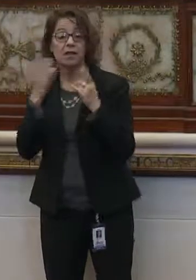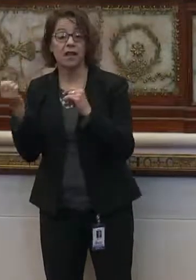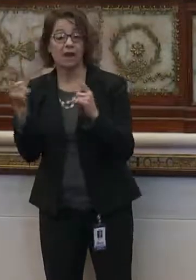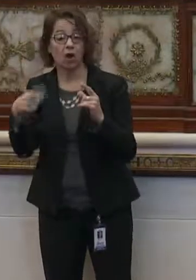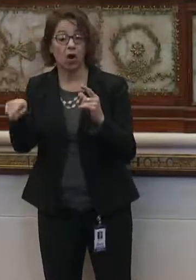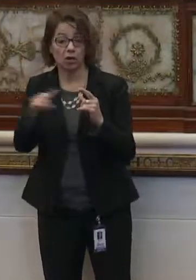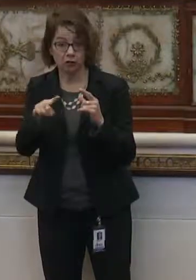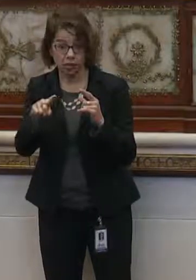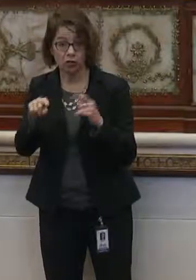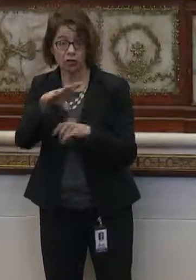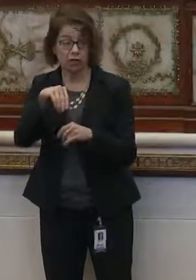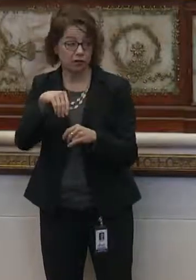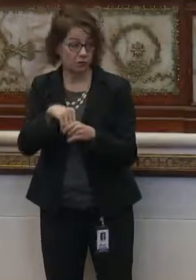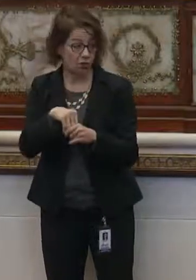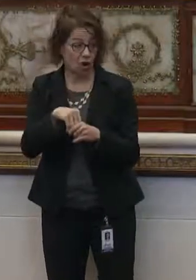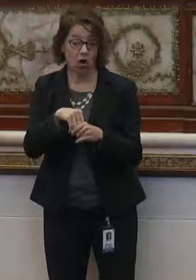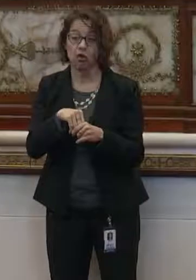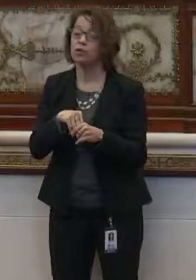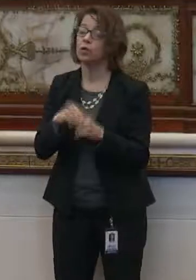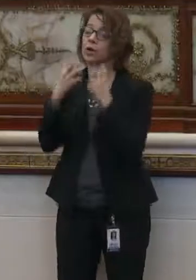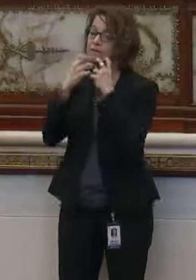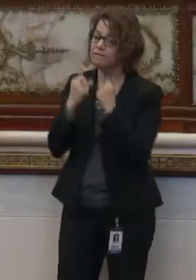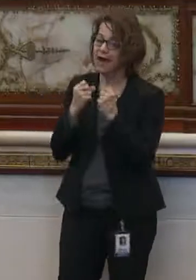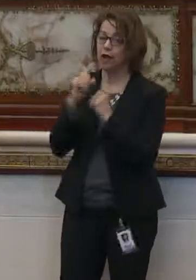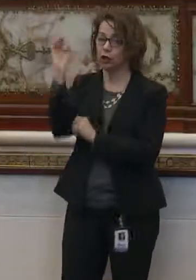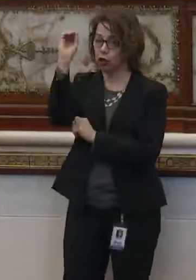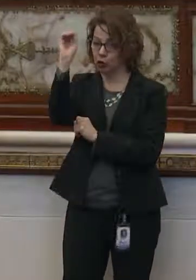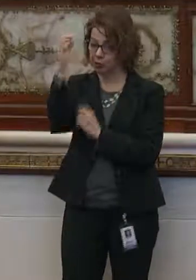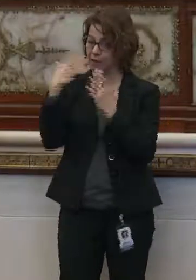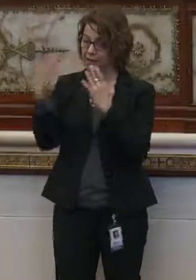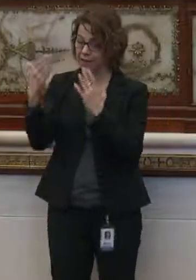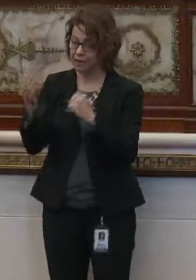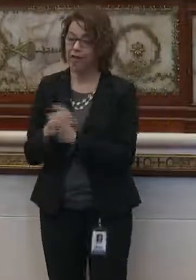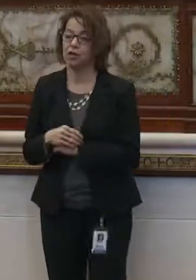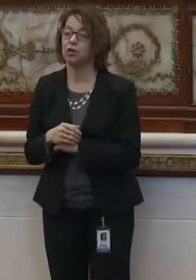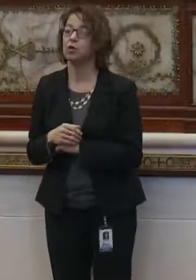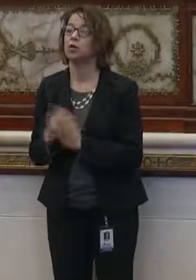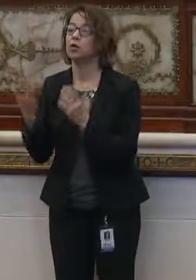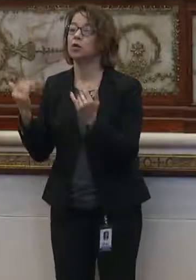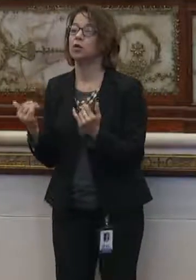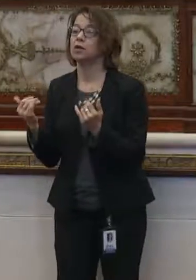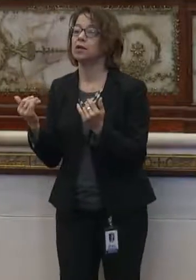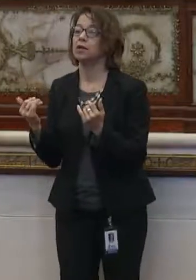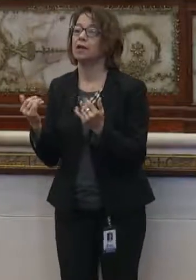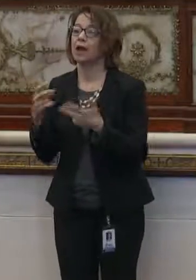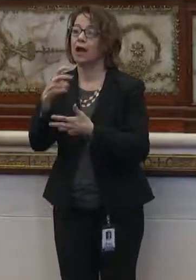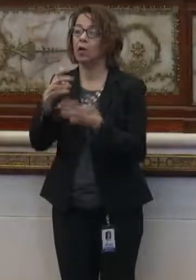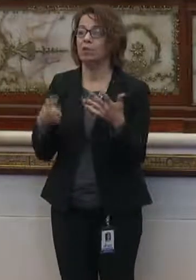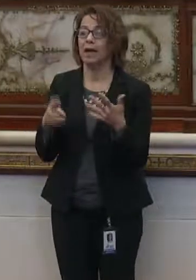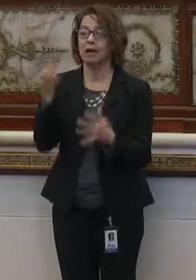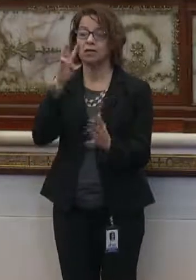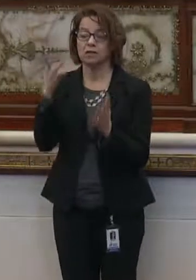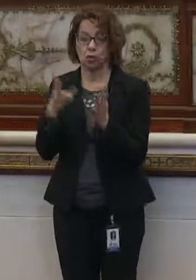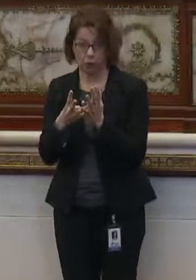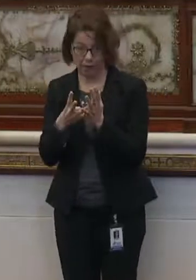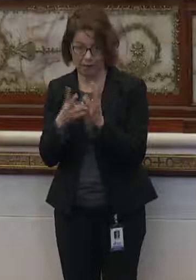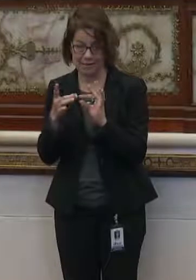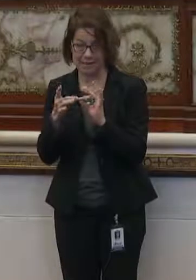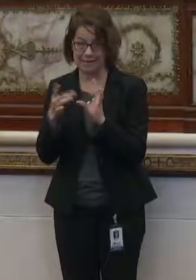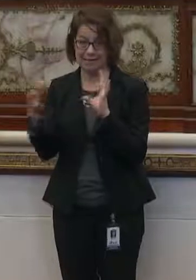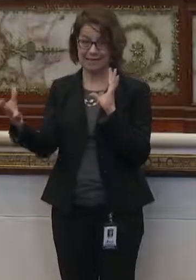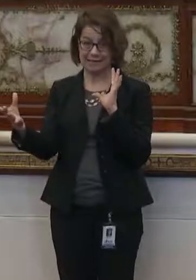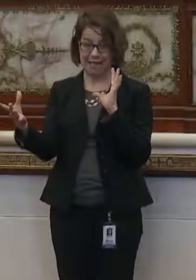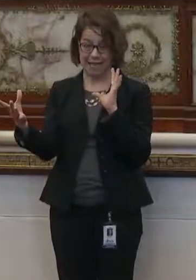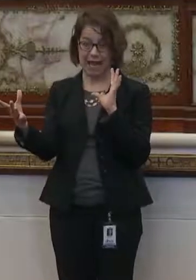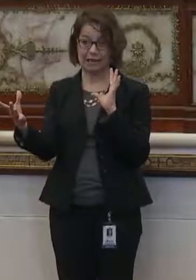their participation today, and we value your opinions. I now invite all panels and witnesses to please disconnect from the